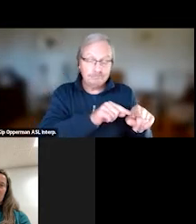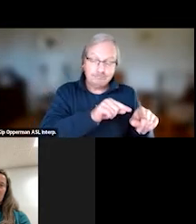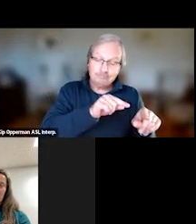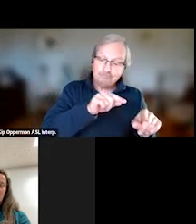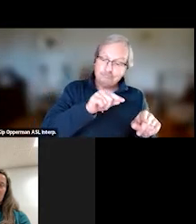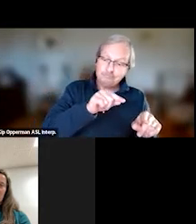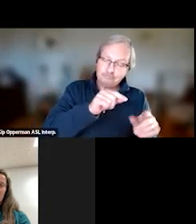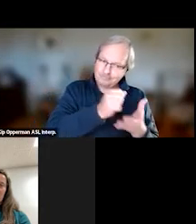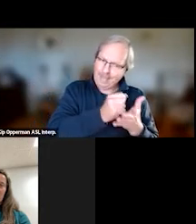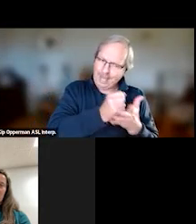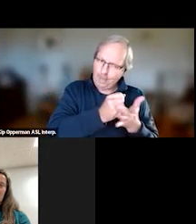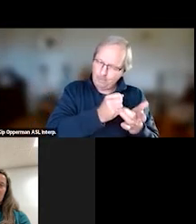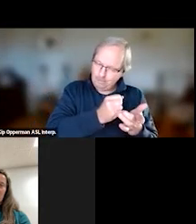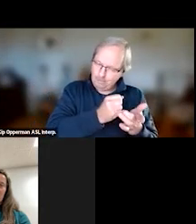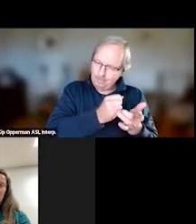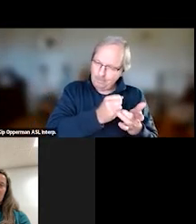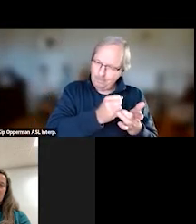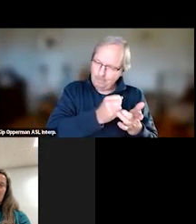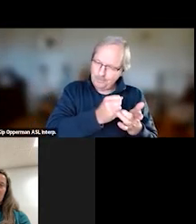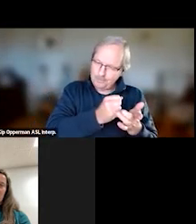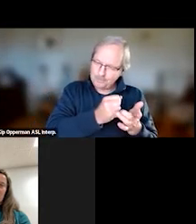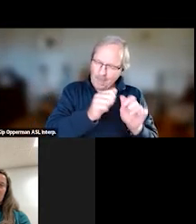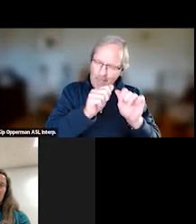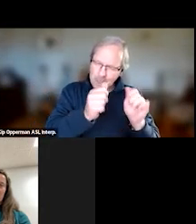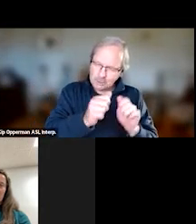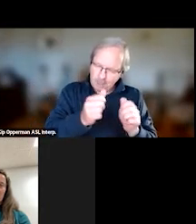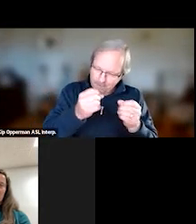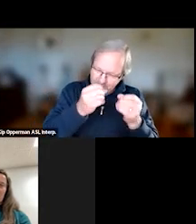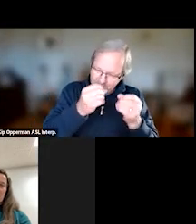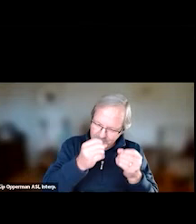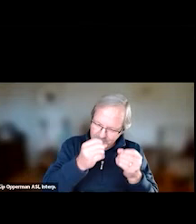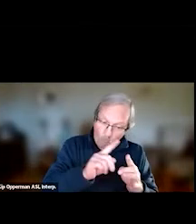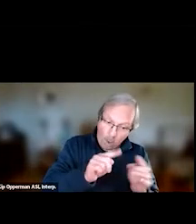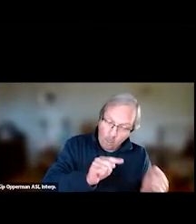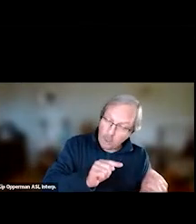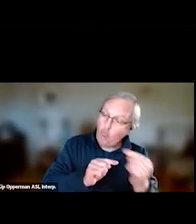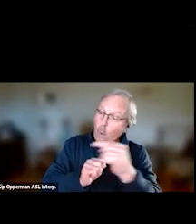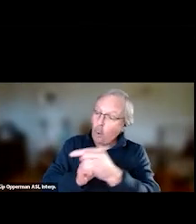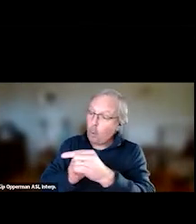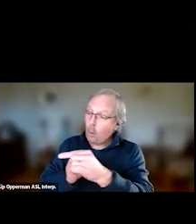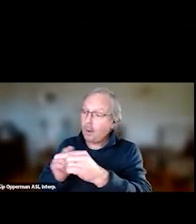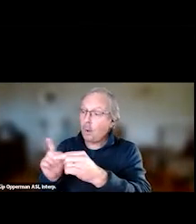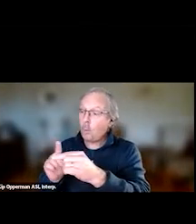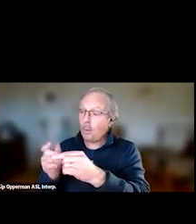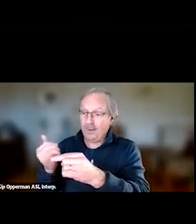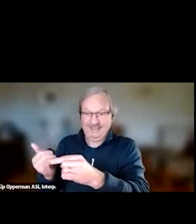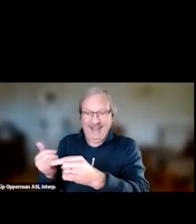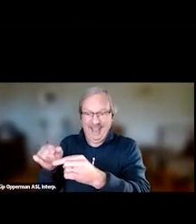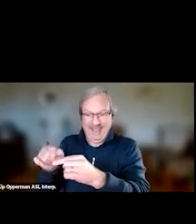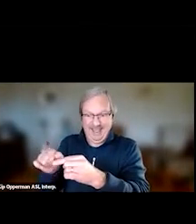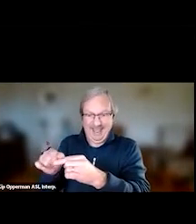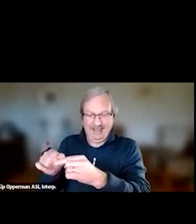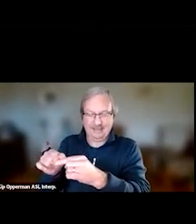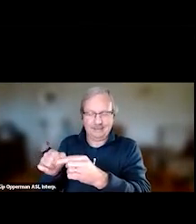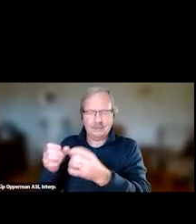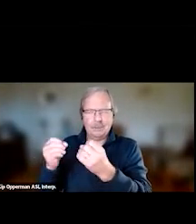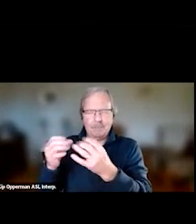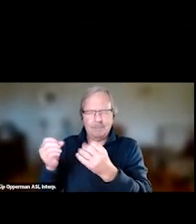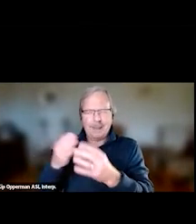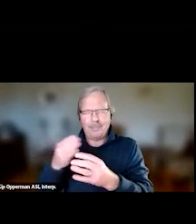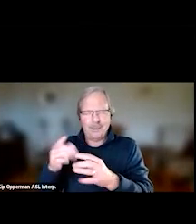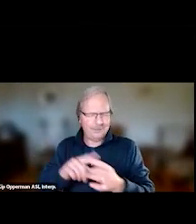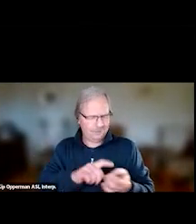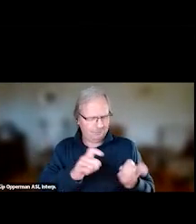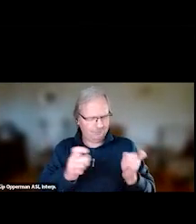which helps us, I think, shape and form where we're going and where we are today. So many things have changed, both as